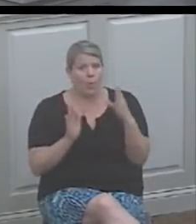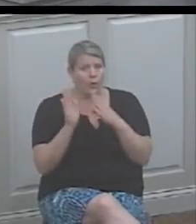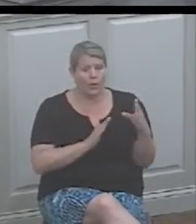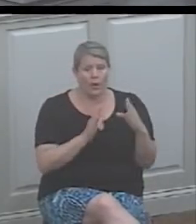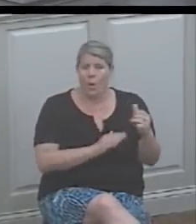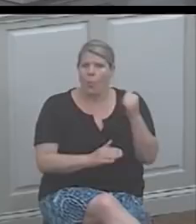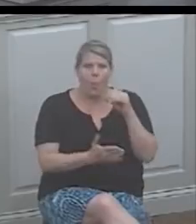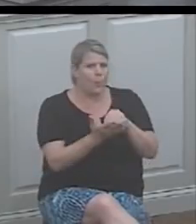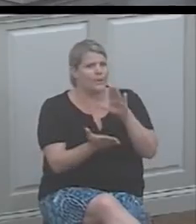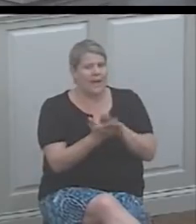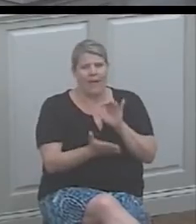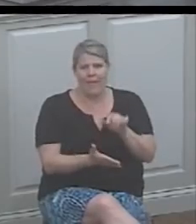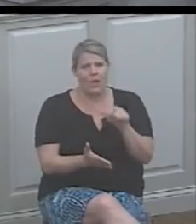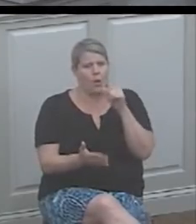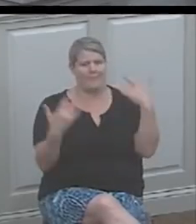Okay.